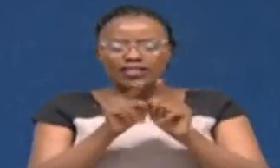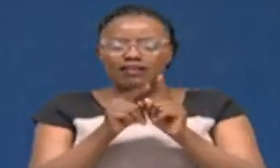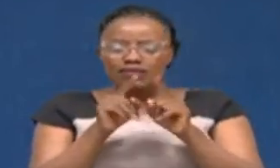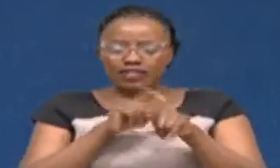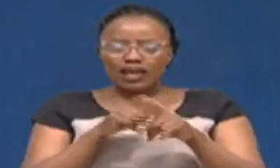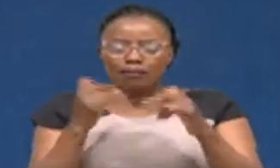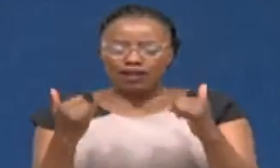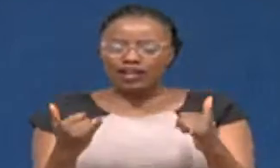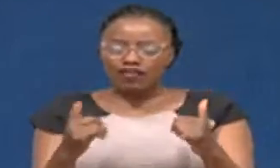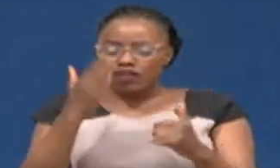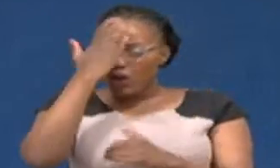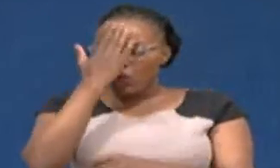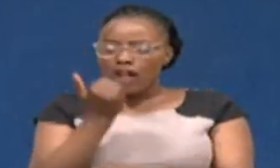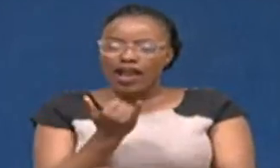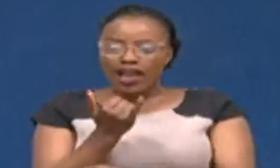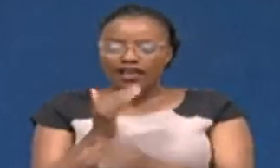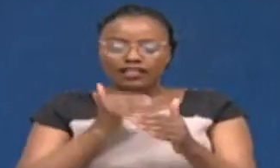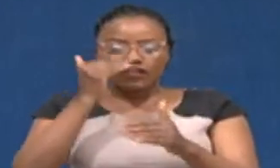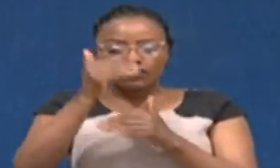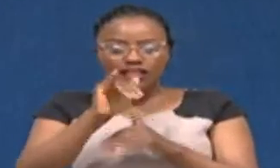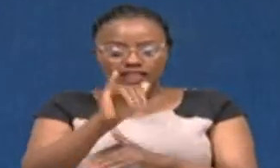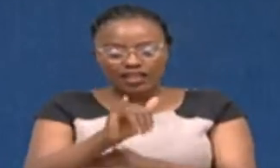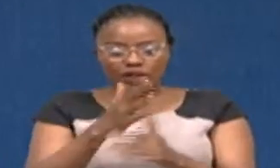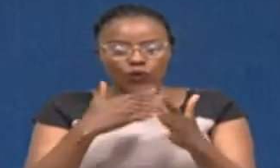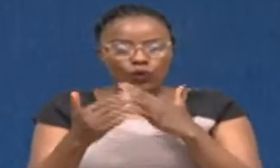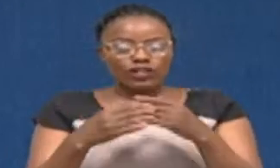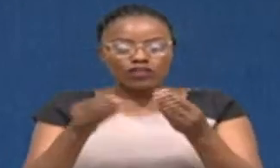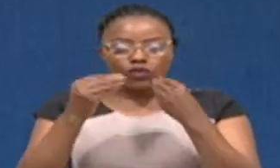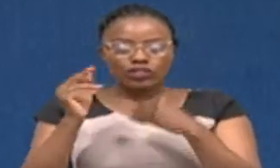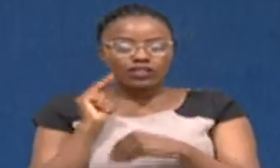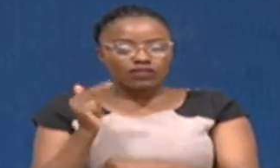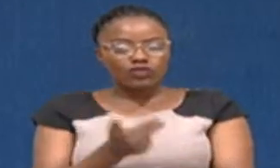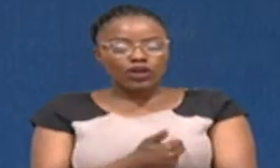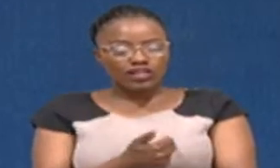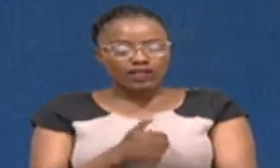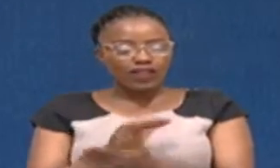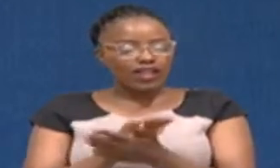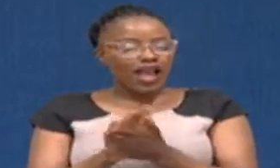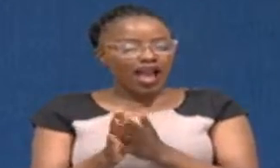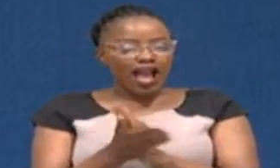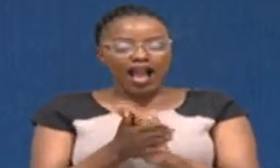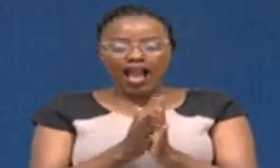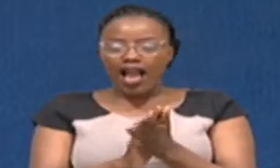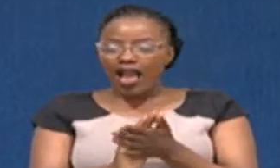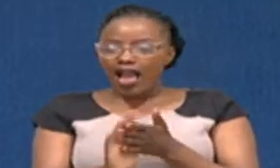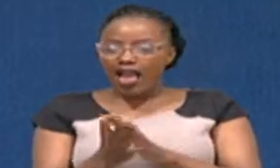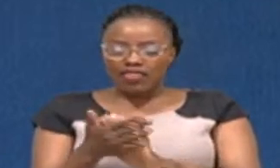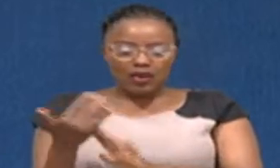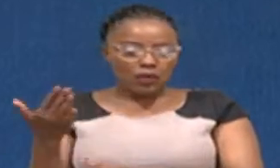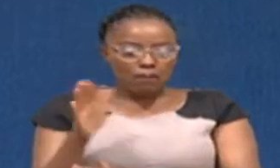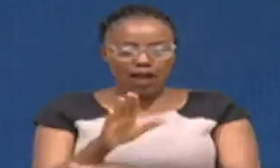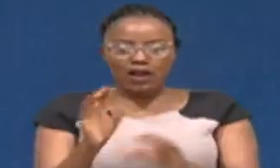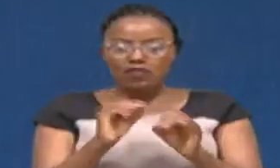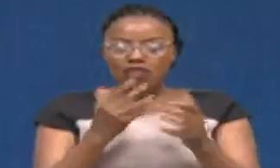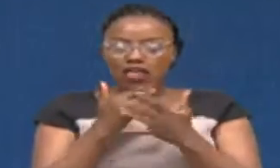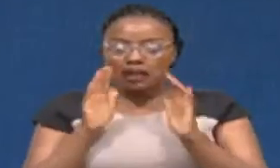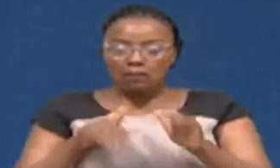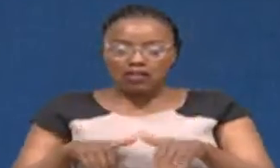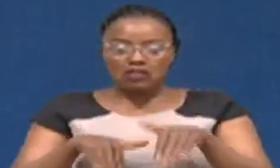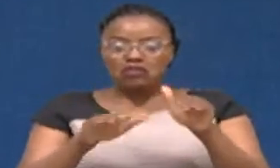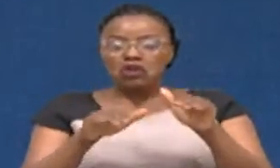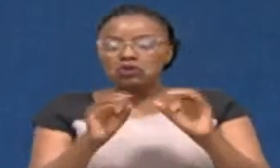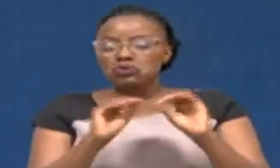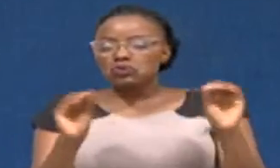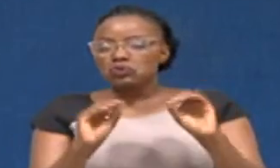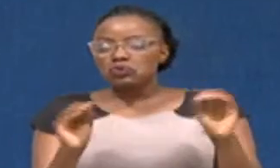sit here. All right, Dave. Because after what was given to us, yeah. Nothing else came up. Okay. Nobody followed us up